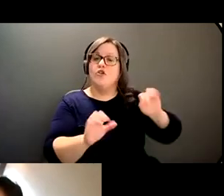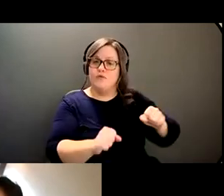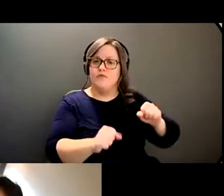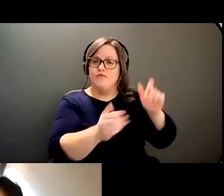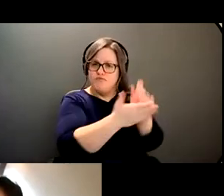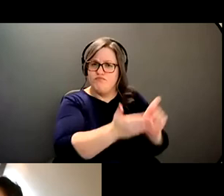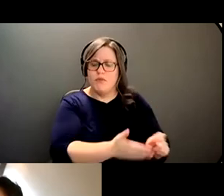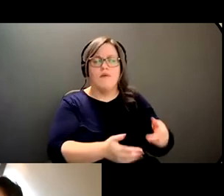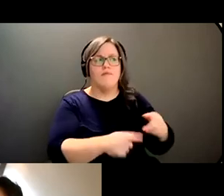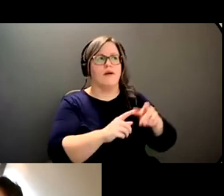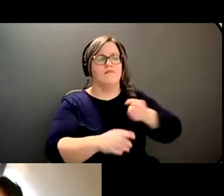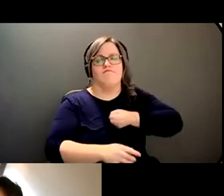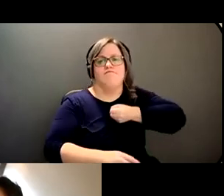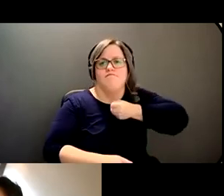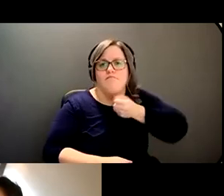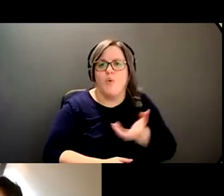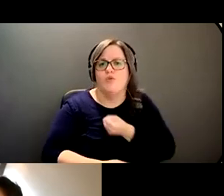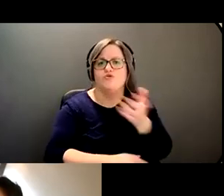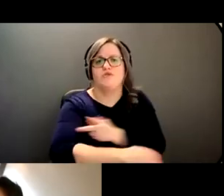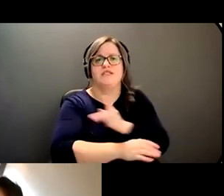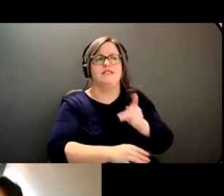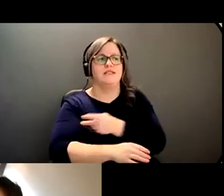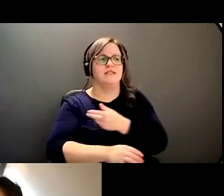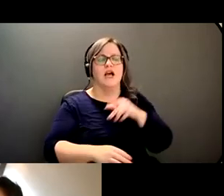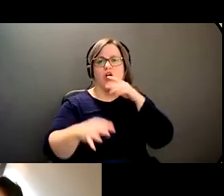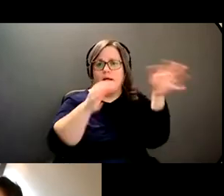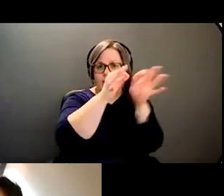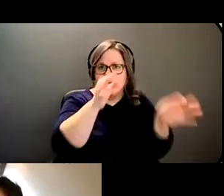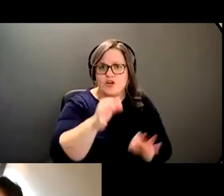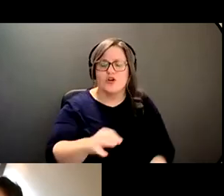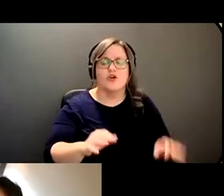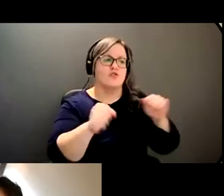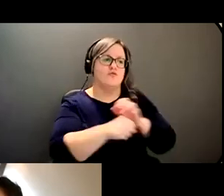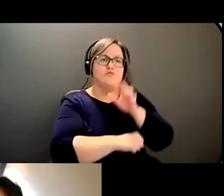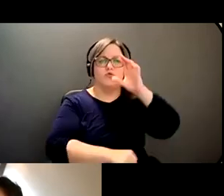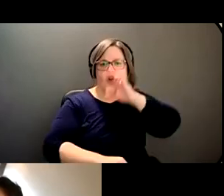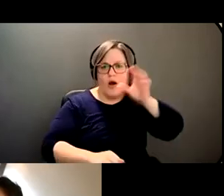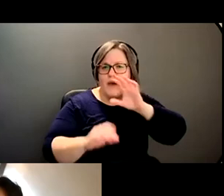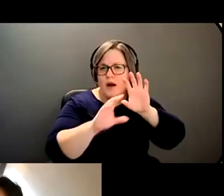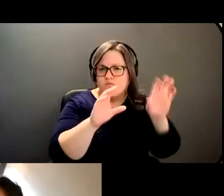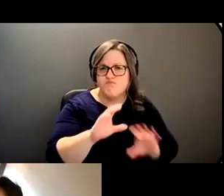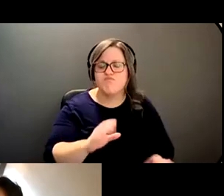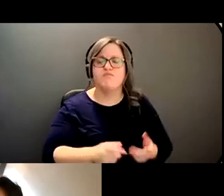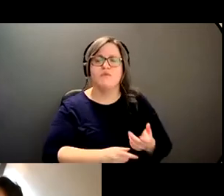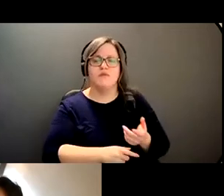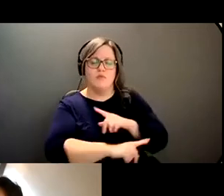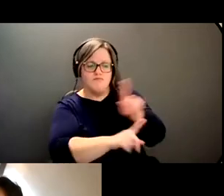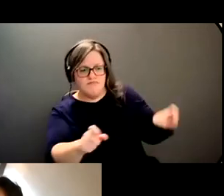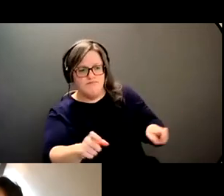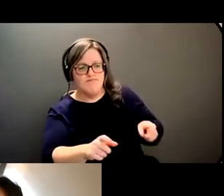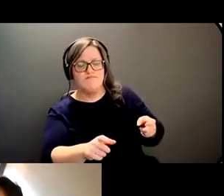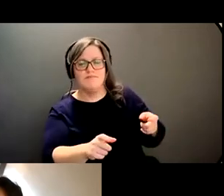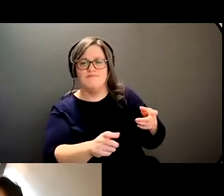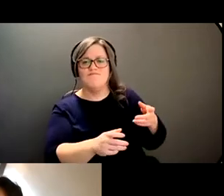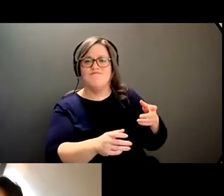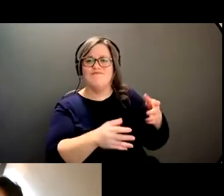be prose, it could be comics. And we just basically like decided to create this archive that lived